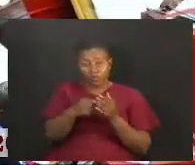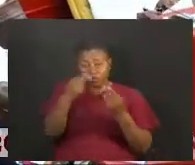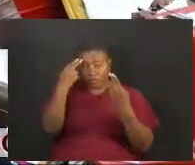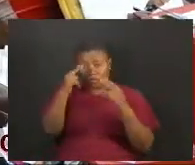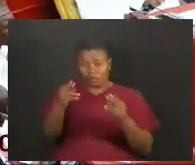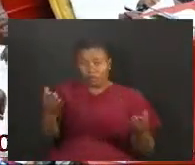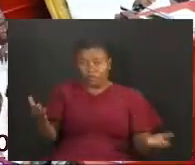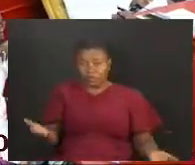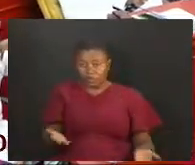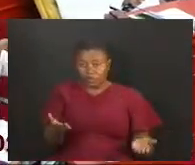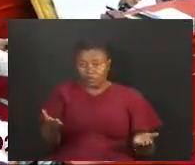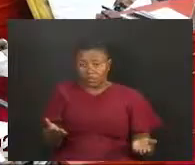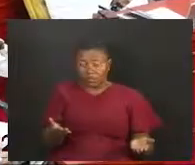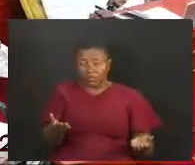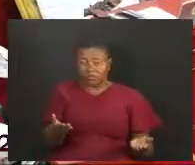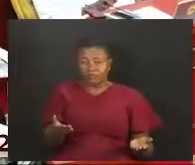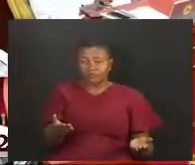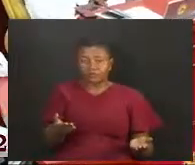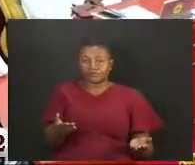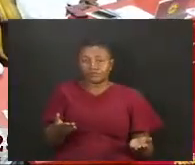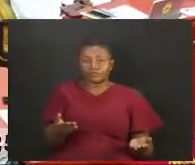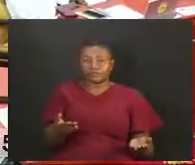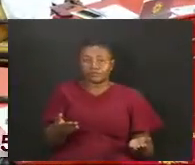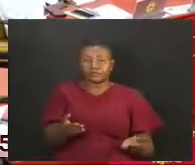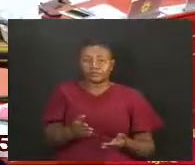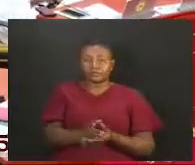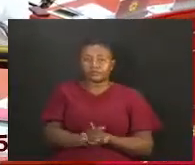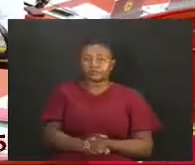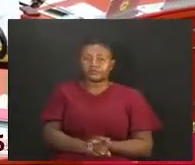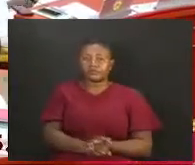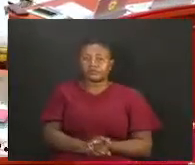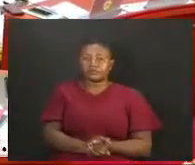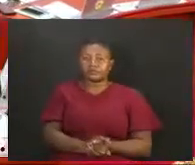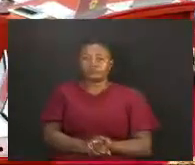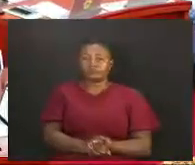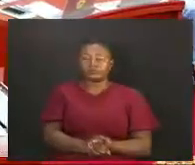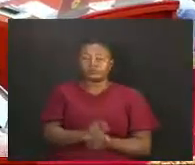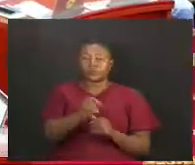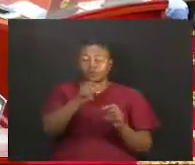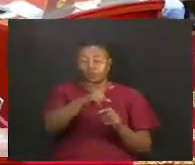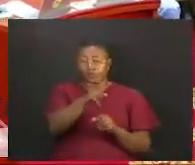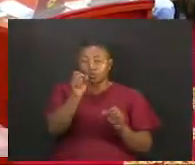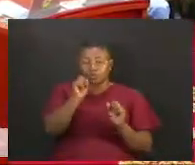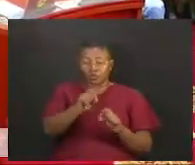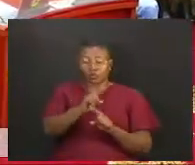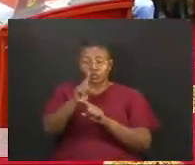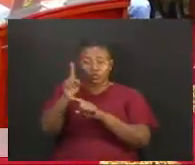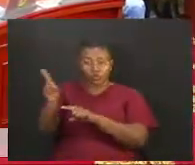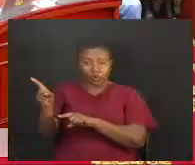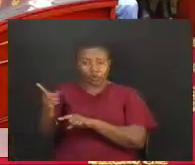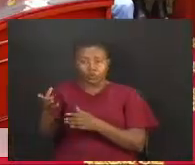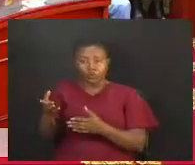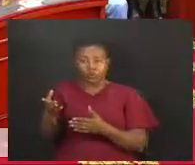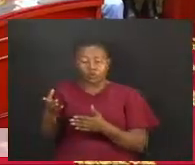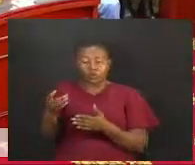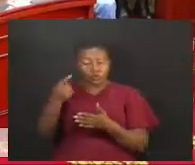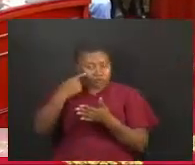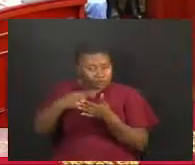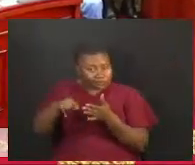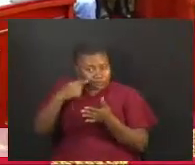is available as a side attraction. You can go and have access and view